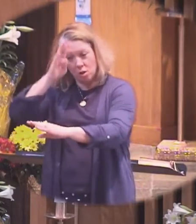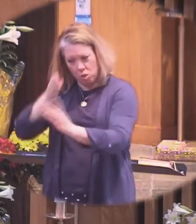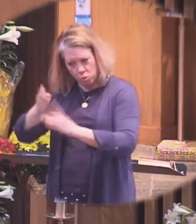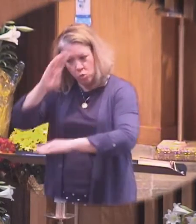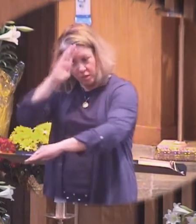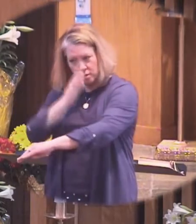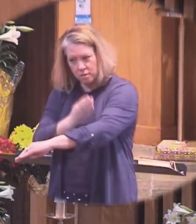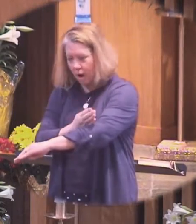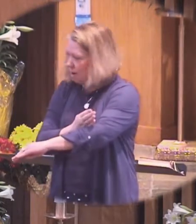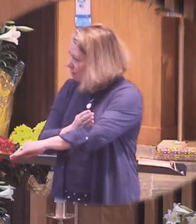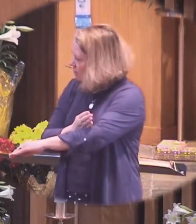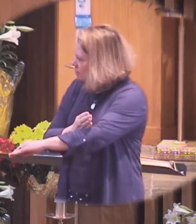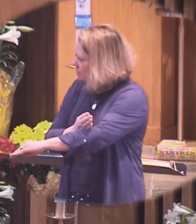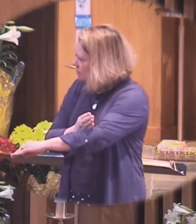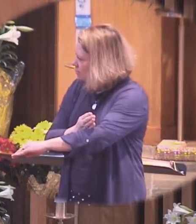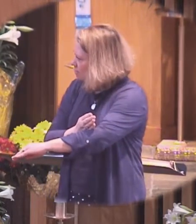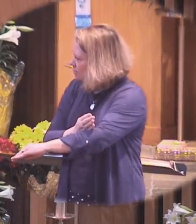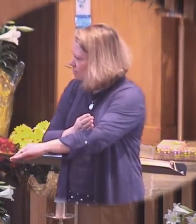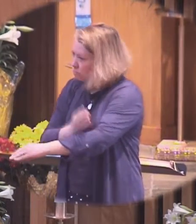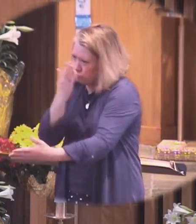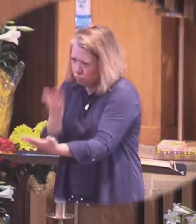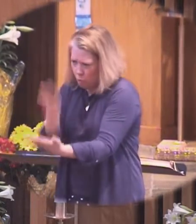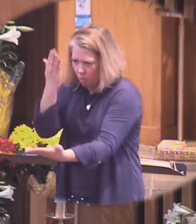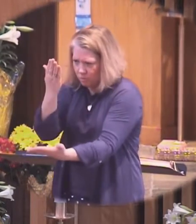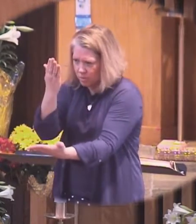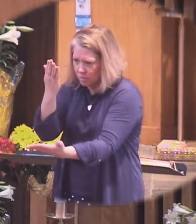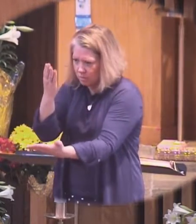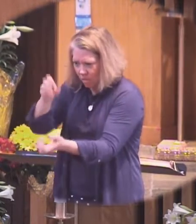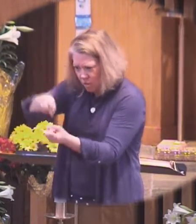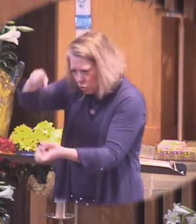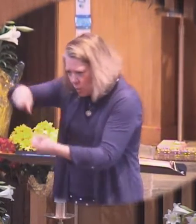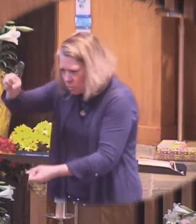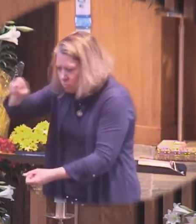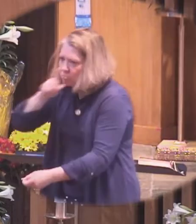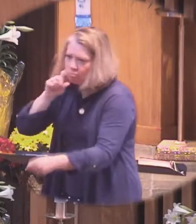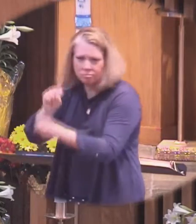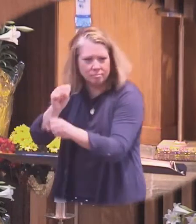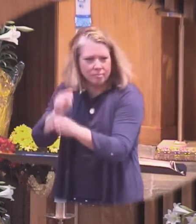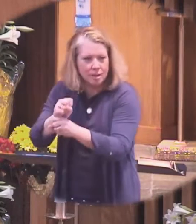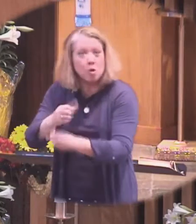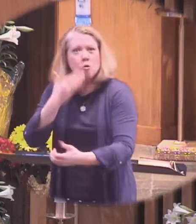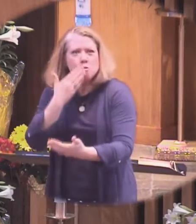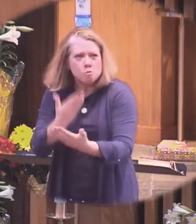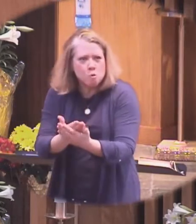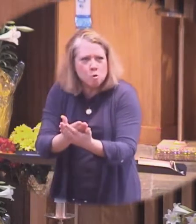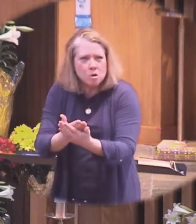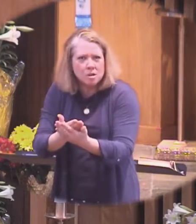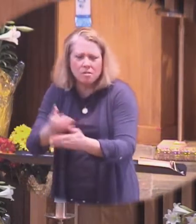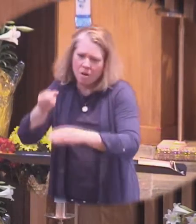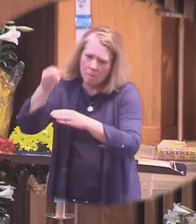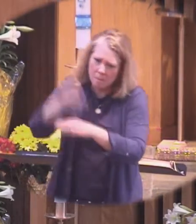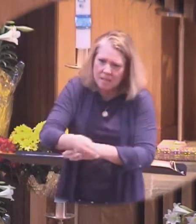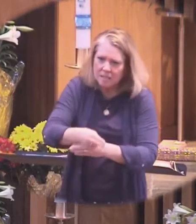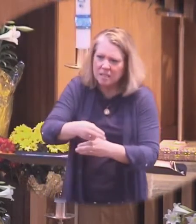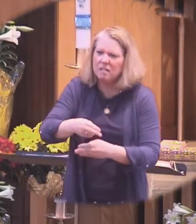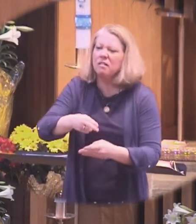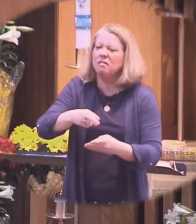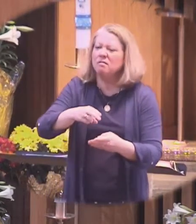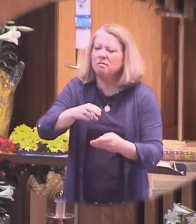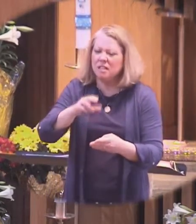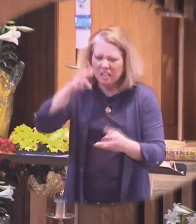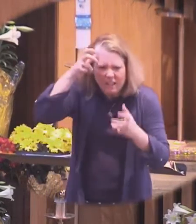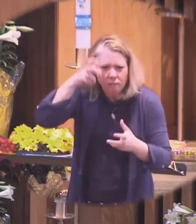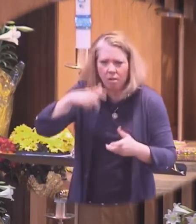gospel. Light conquers darkness. Good overcomes evil.